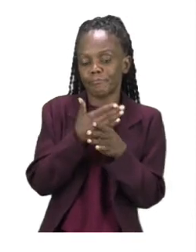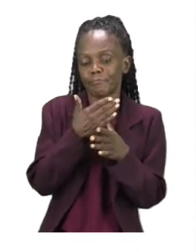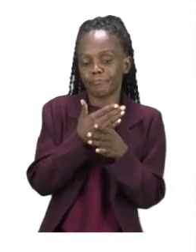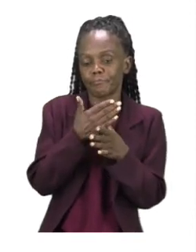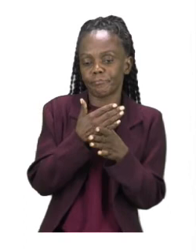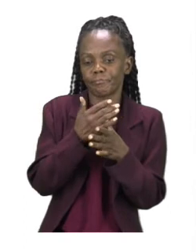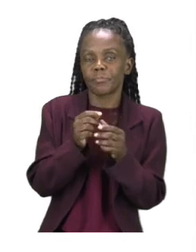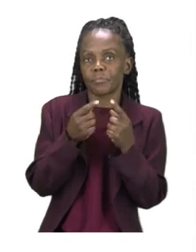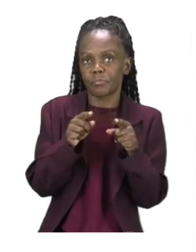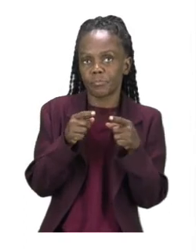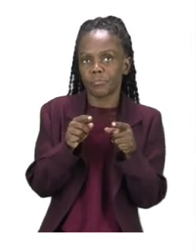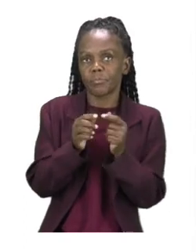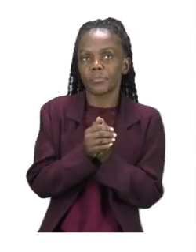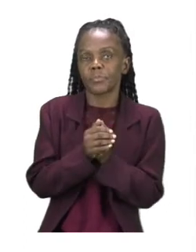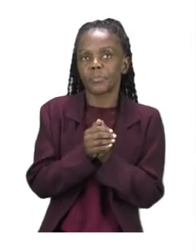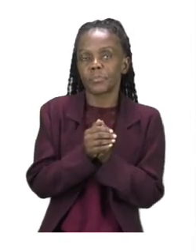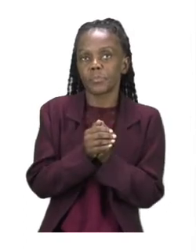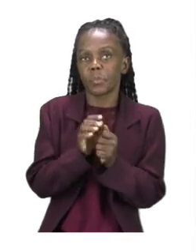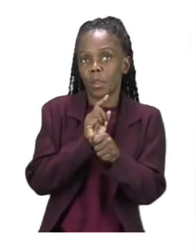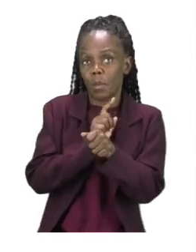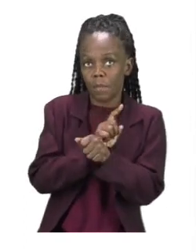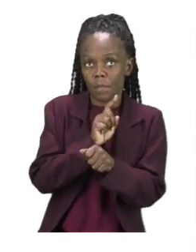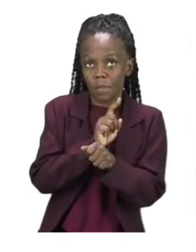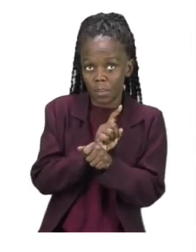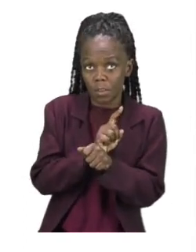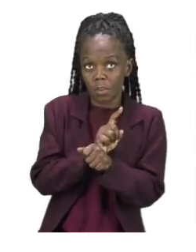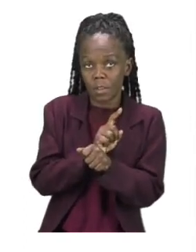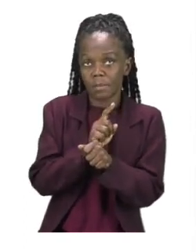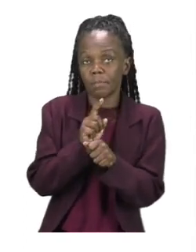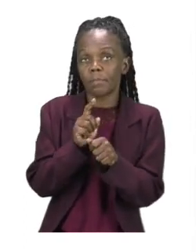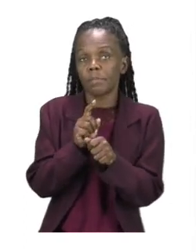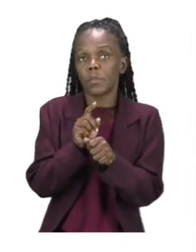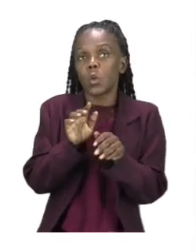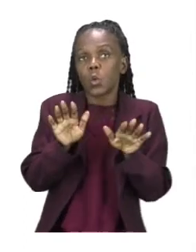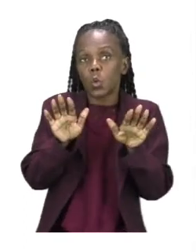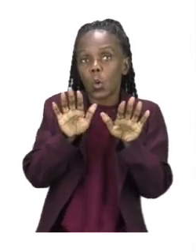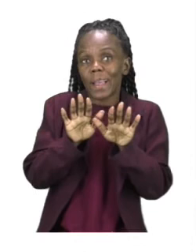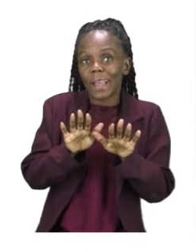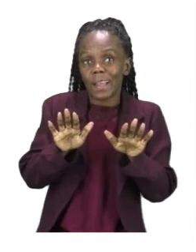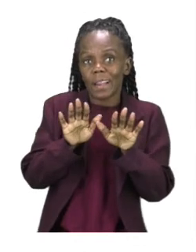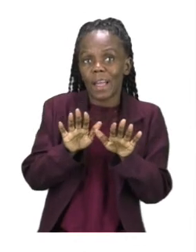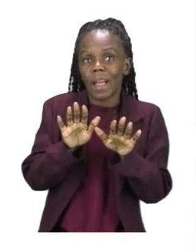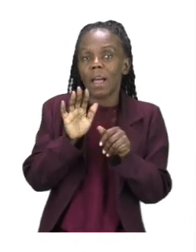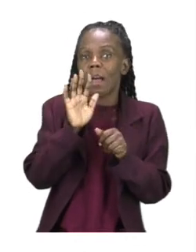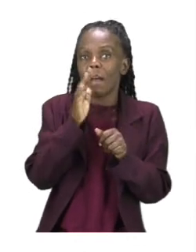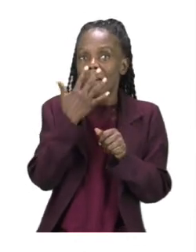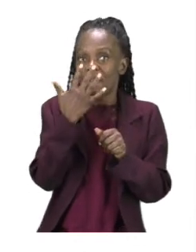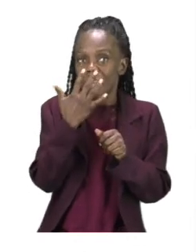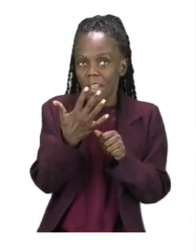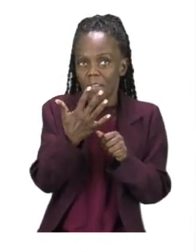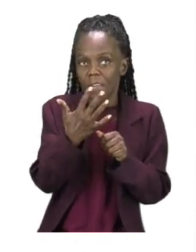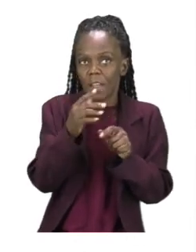first thing they want you to do is to color in 5 things. In that box, you can see that we have